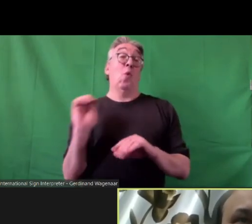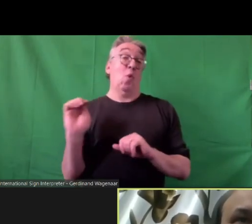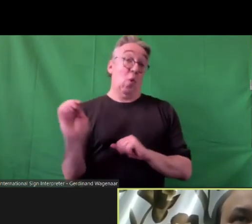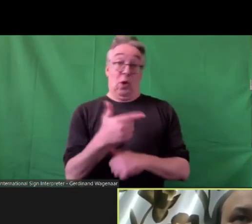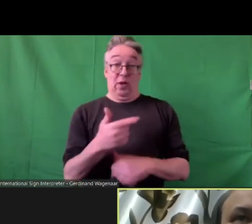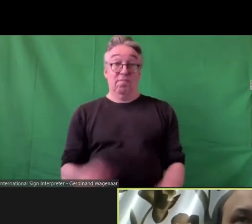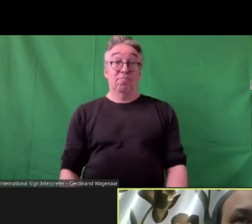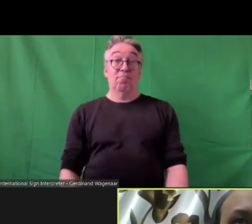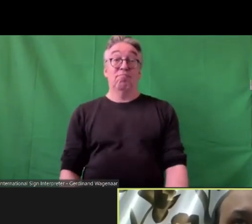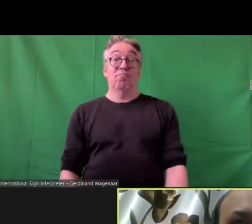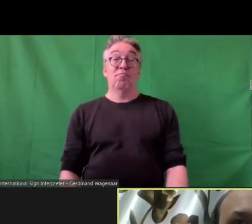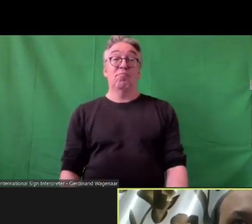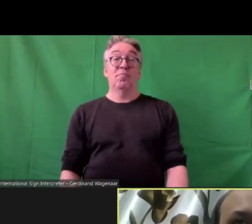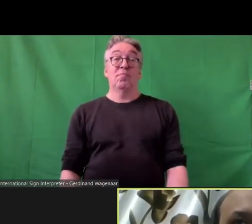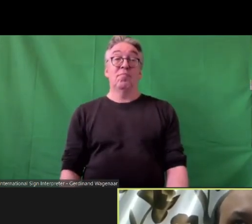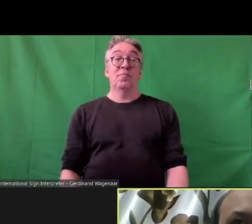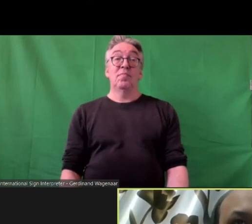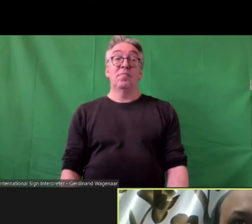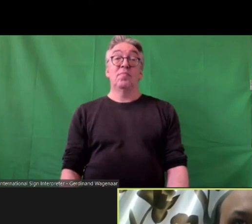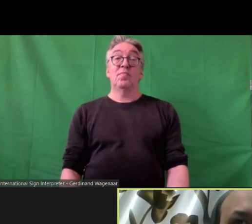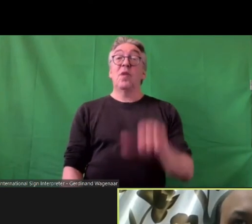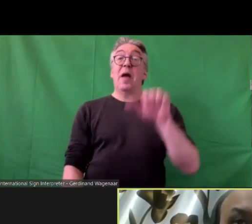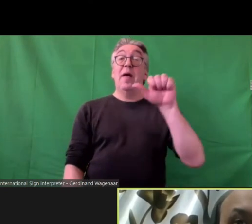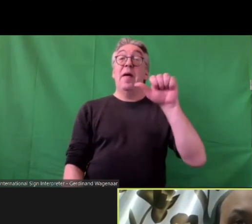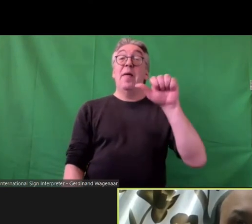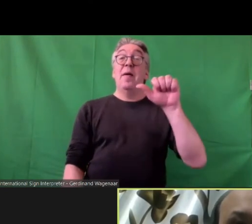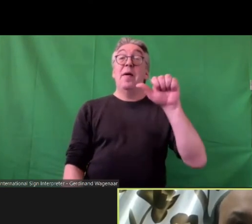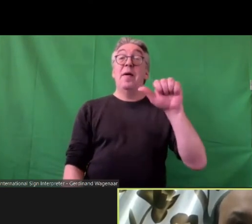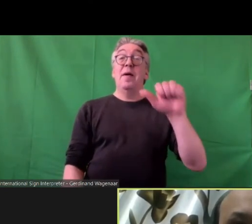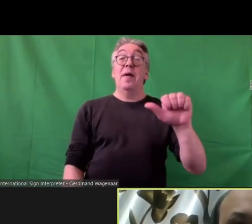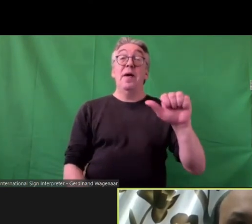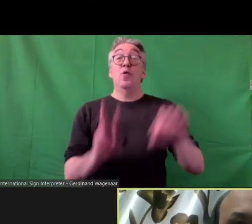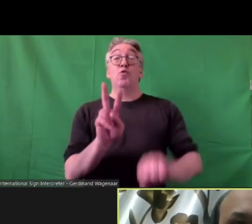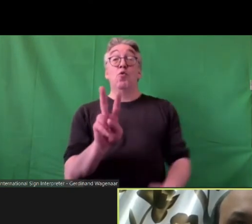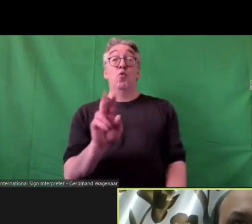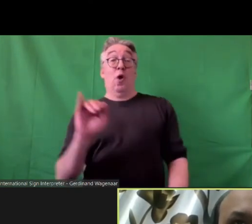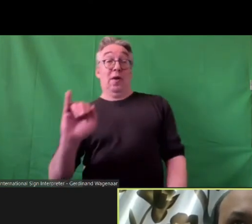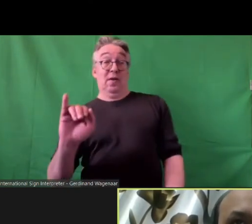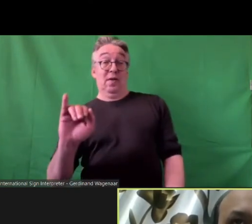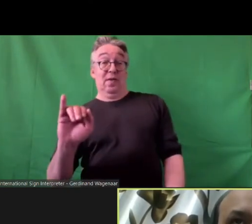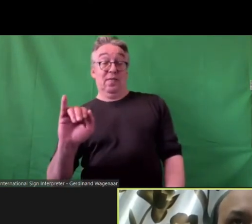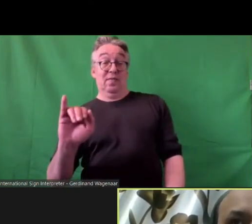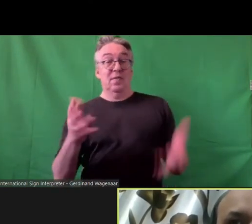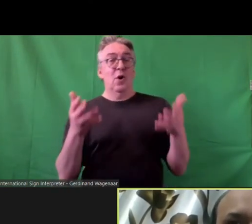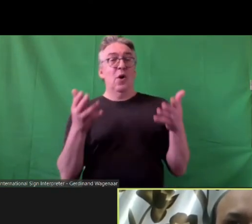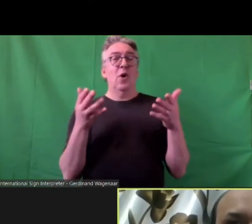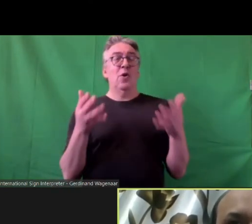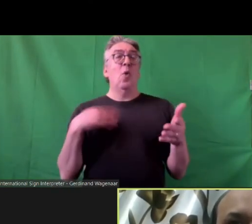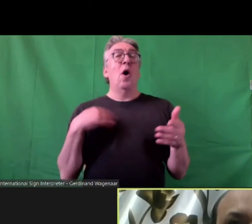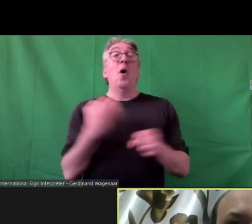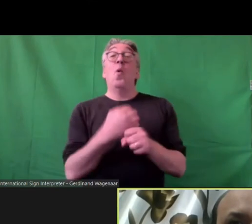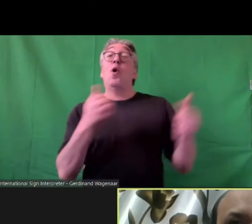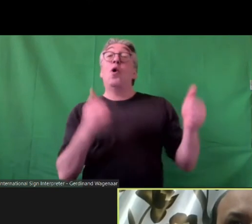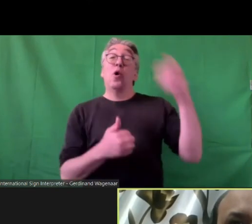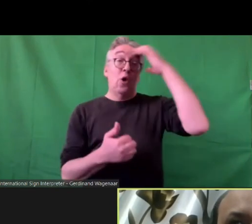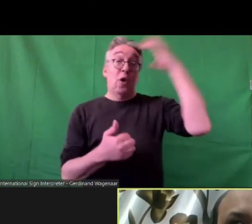Hence, A2I, an initiative of Prime Minister Office of Bangladesh, currently we are working under the ICT division,